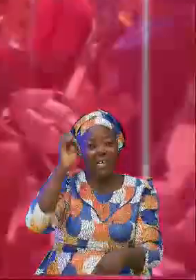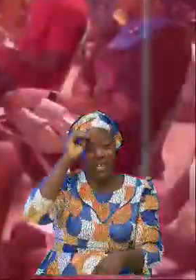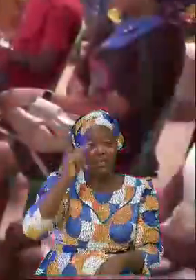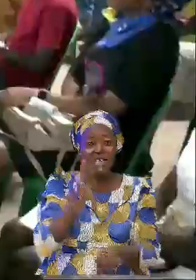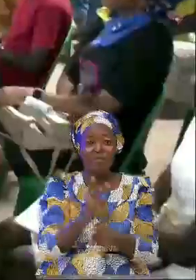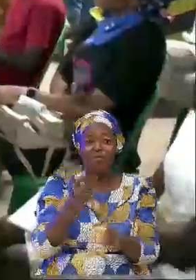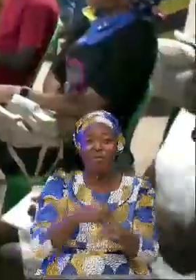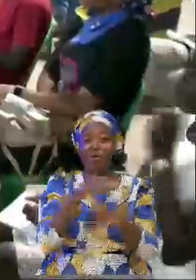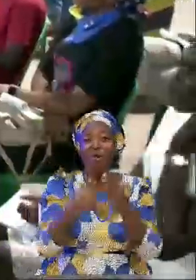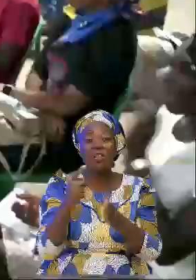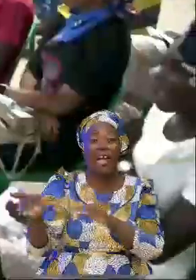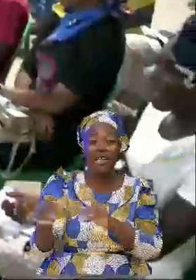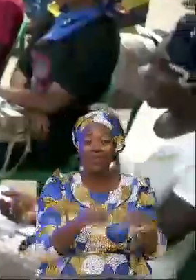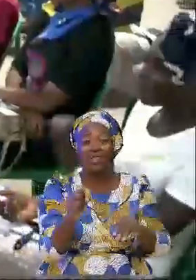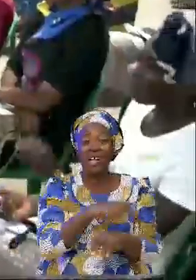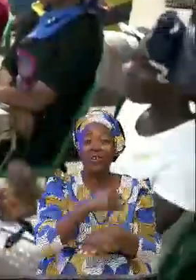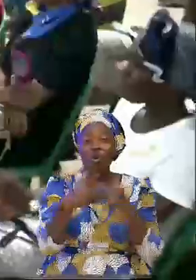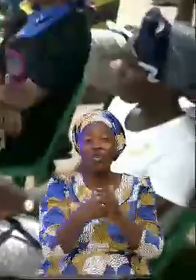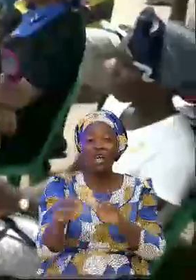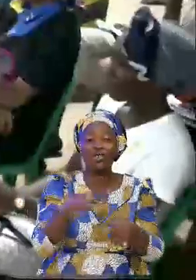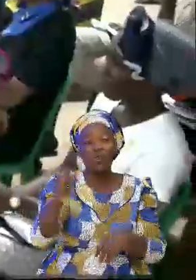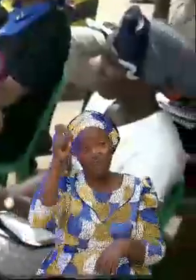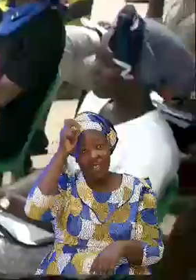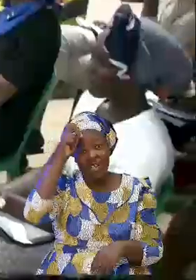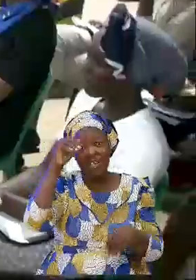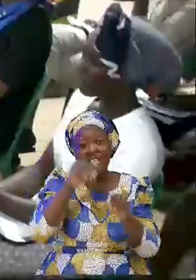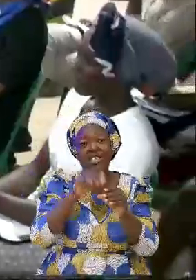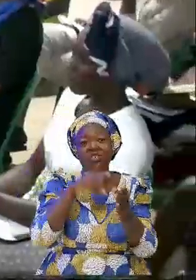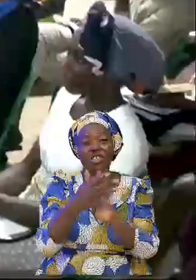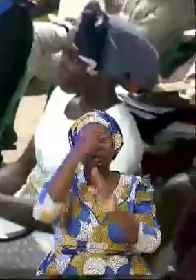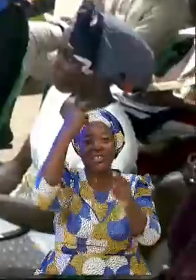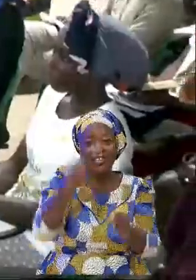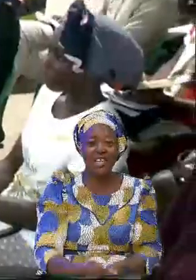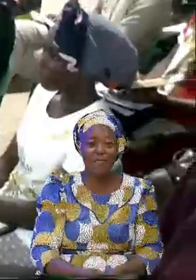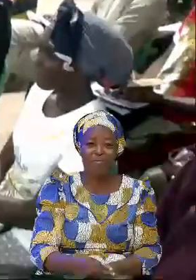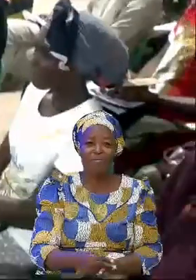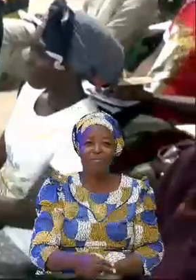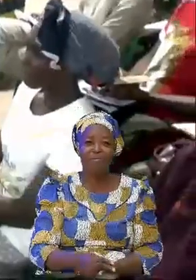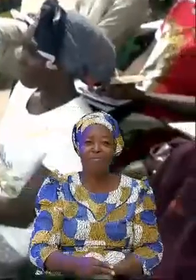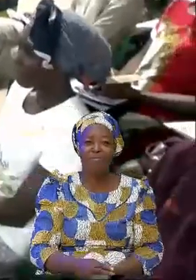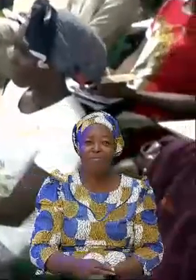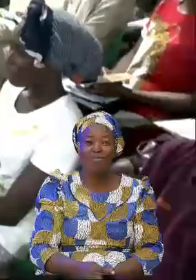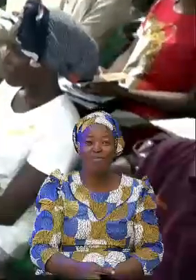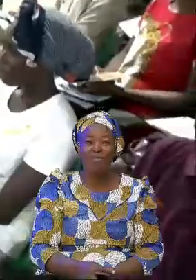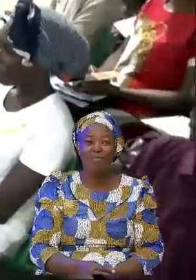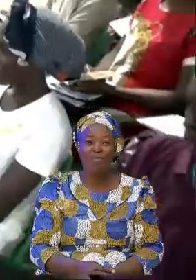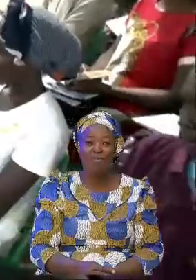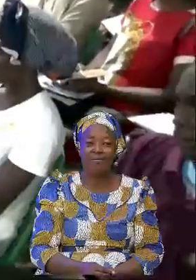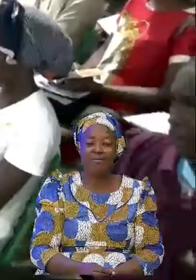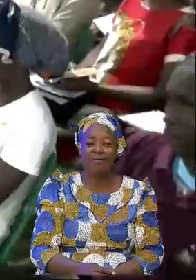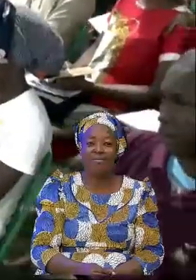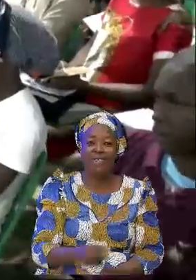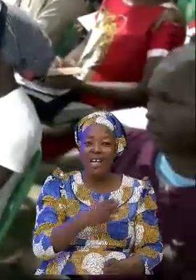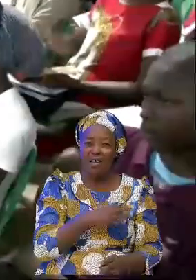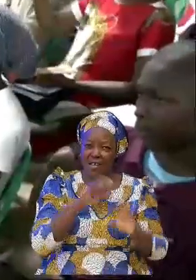devilish actions. It will keep you from all the activities and all the actions of Satan in